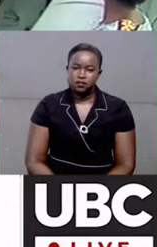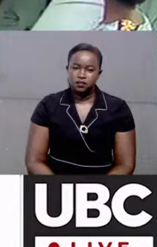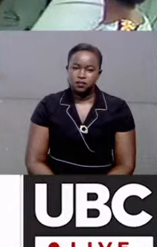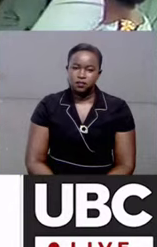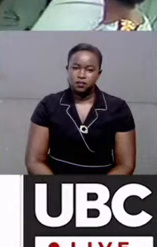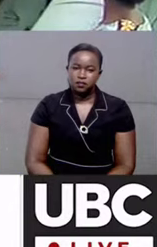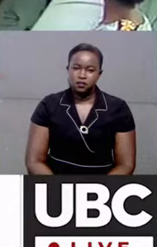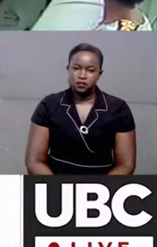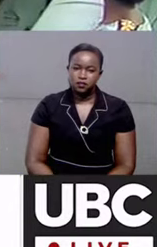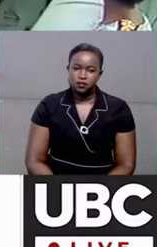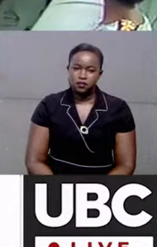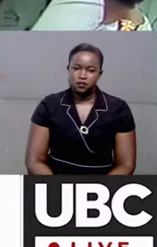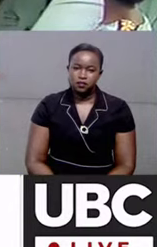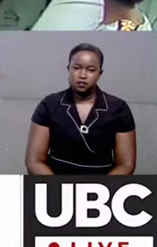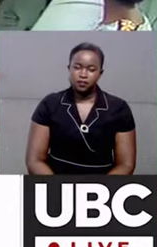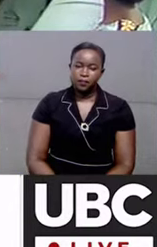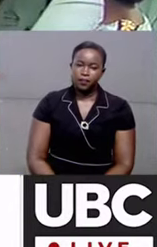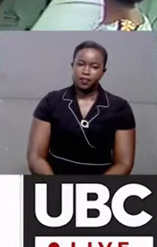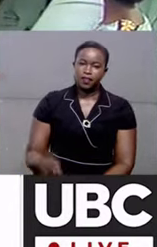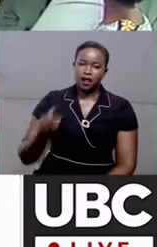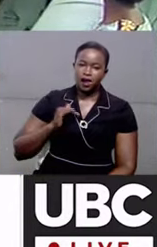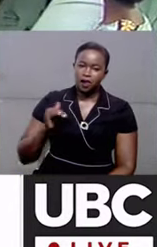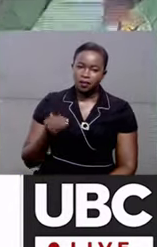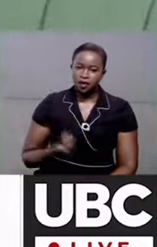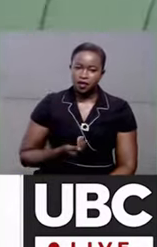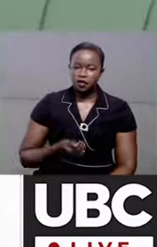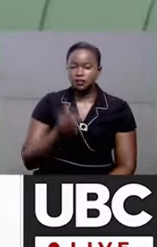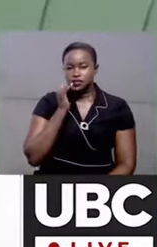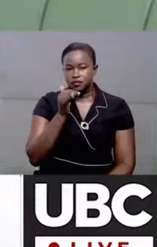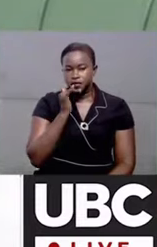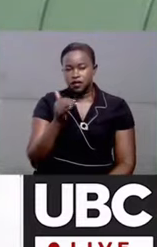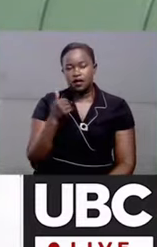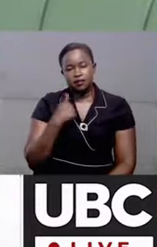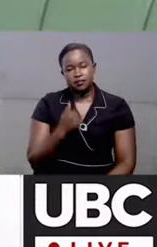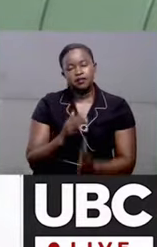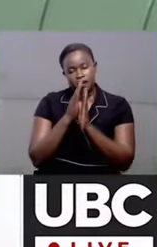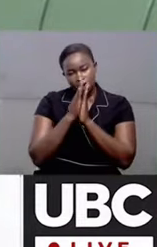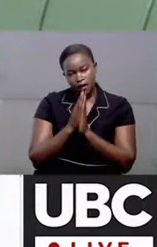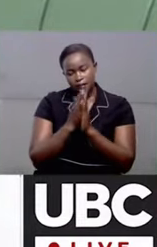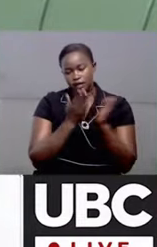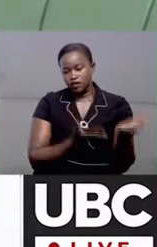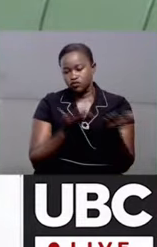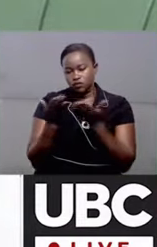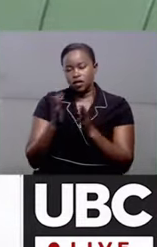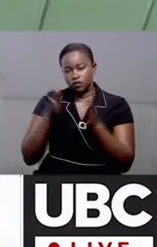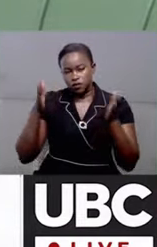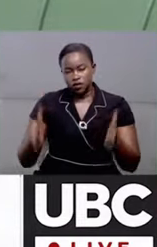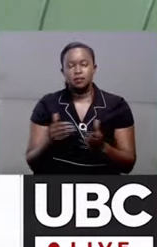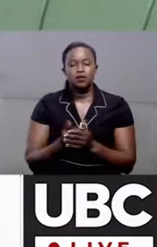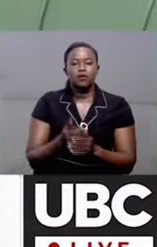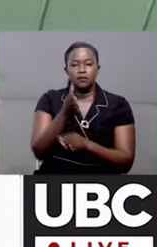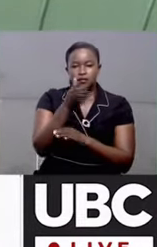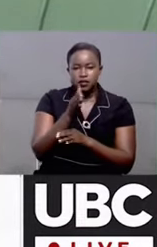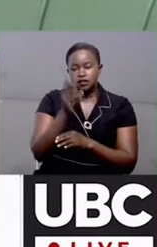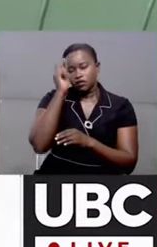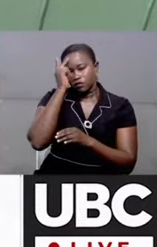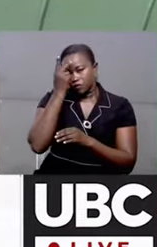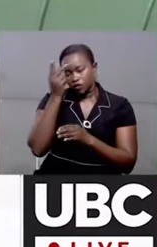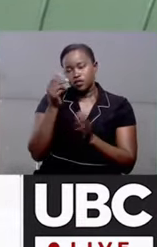Madam Speaker, I beg to lay on table the ministerial policy